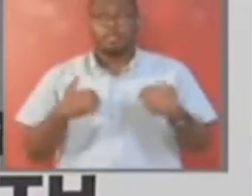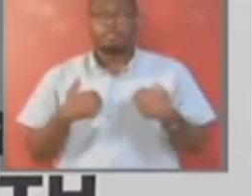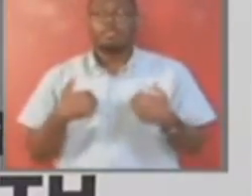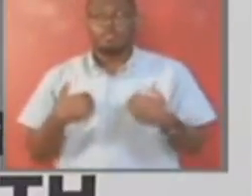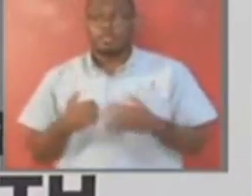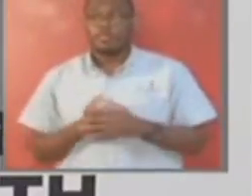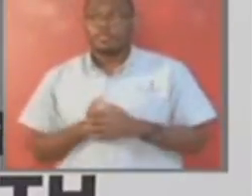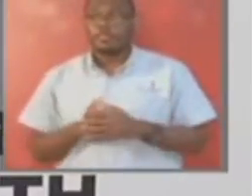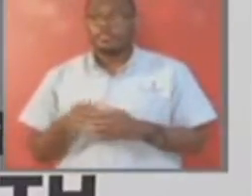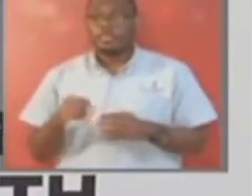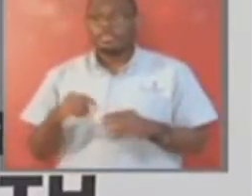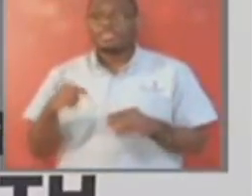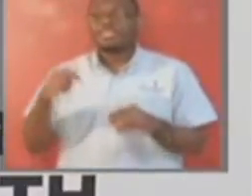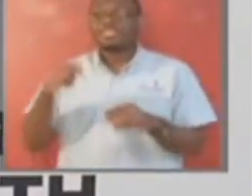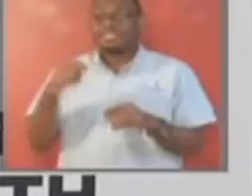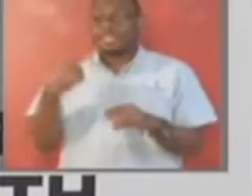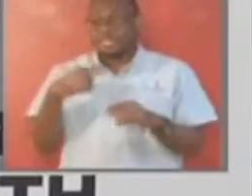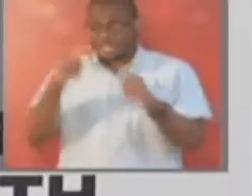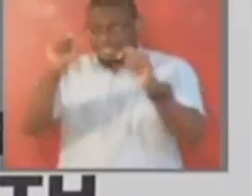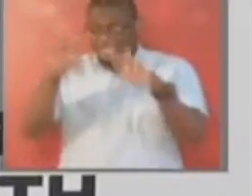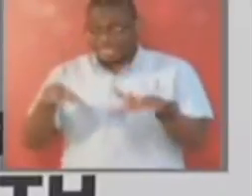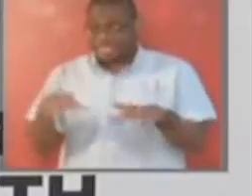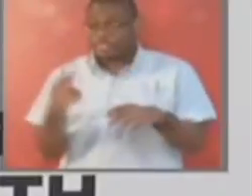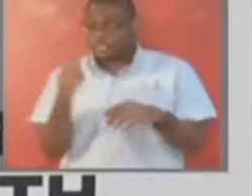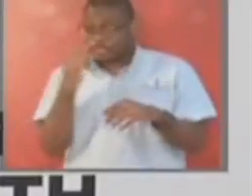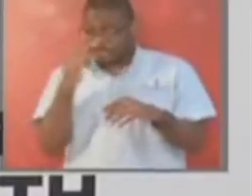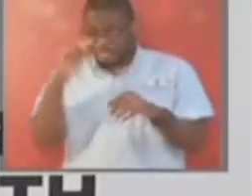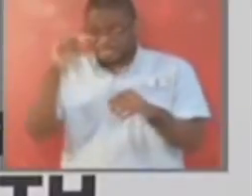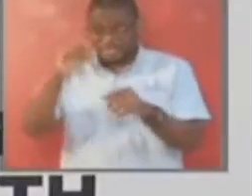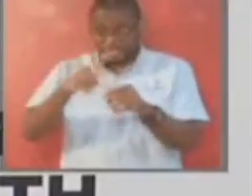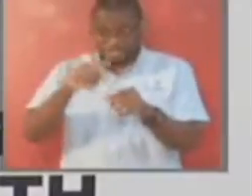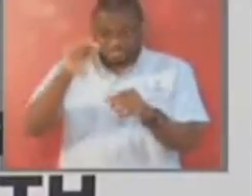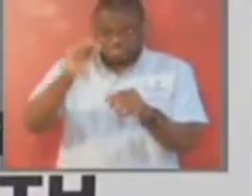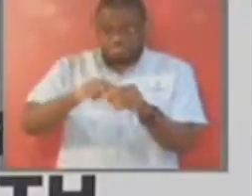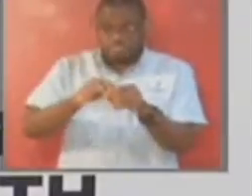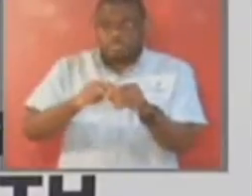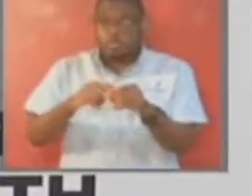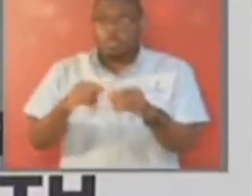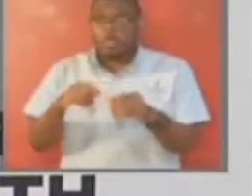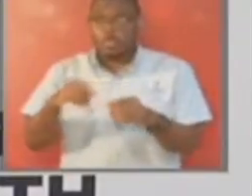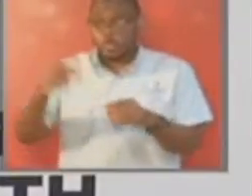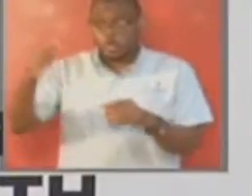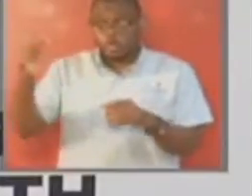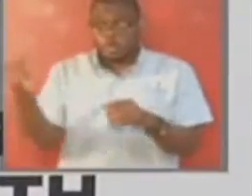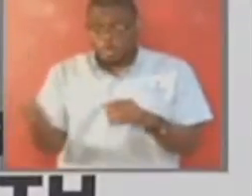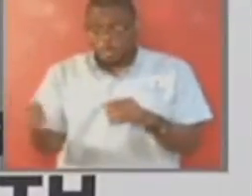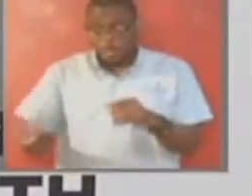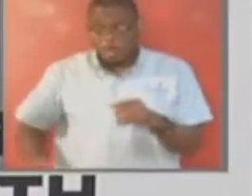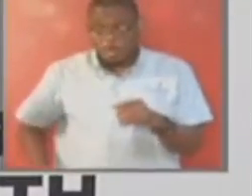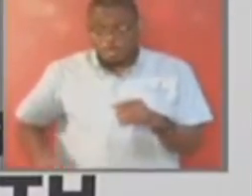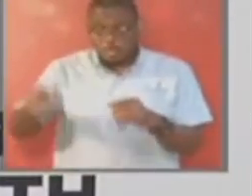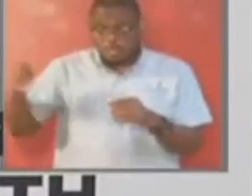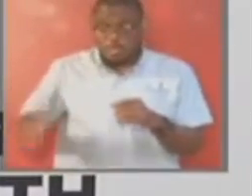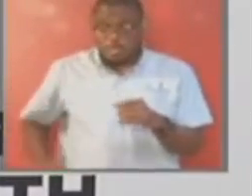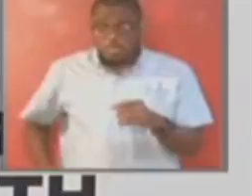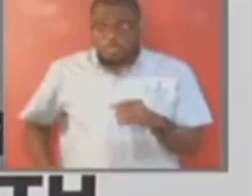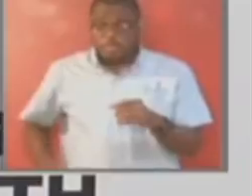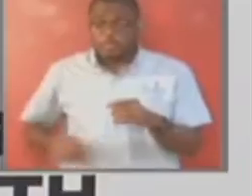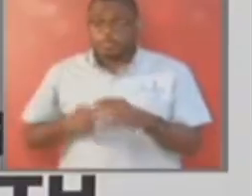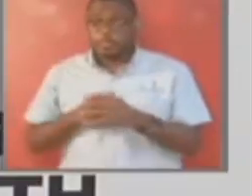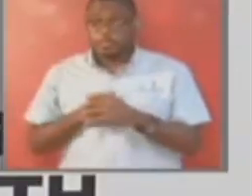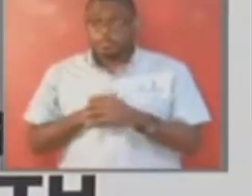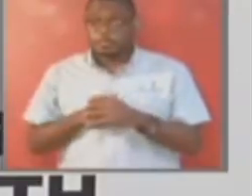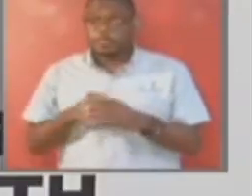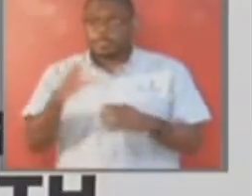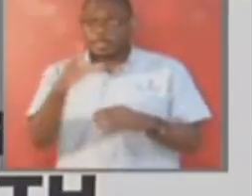of mammals and picked up as positive, including dogs, and including, I think, most noteworthy in New York,